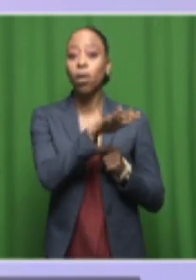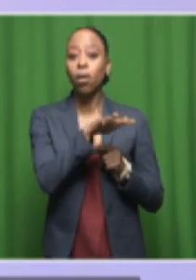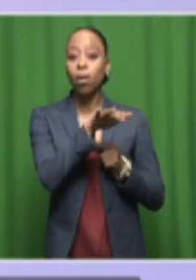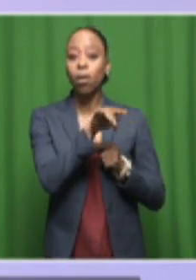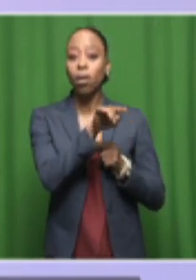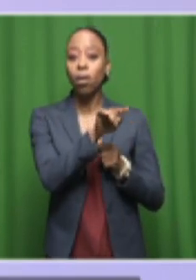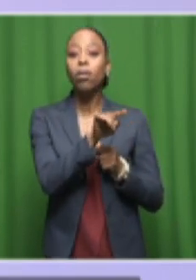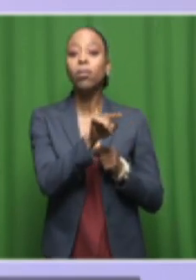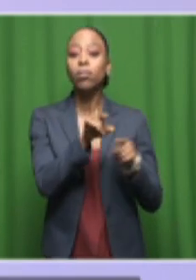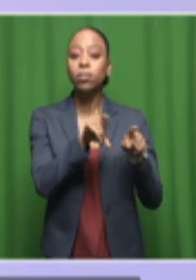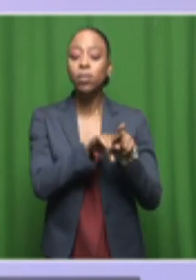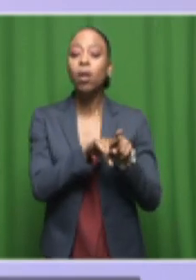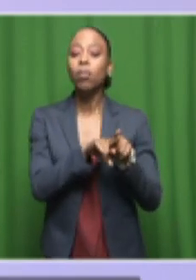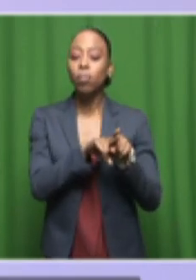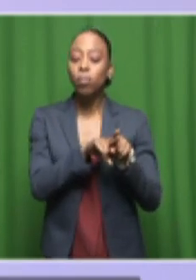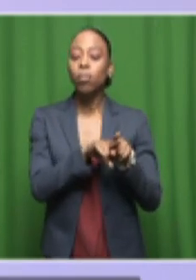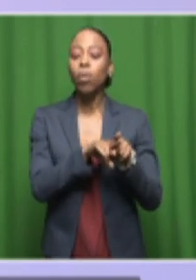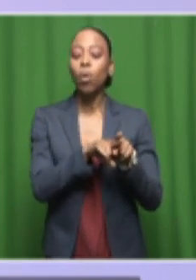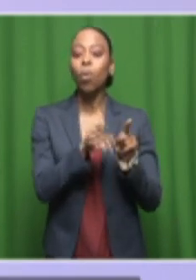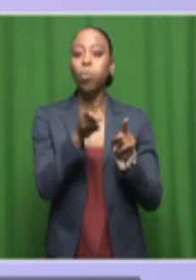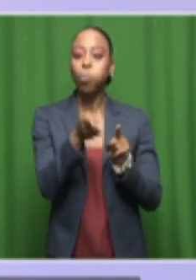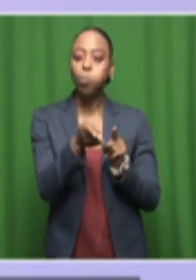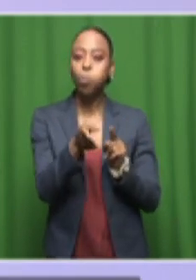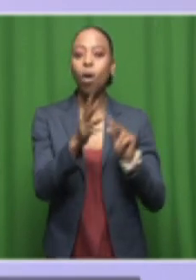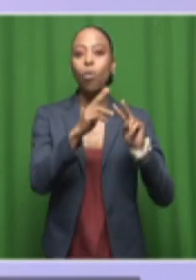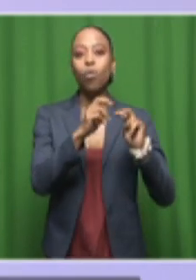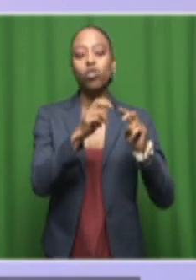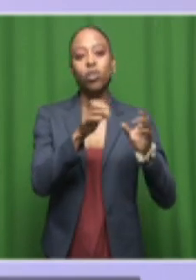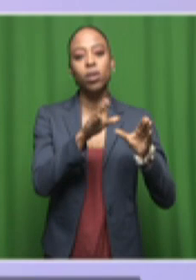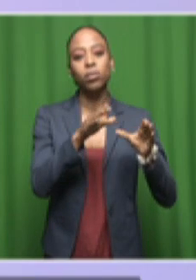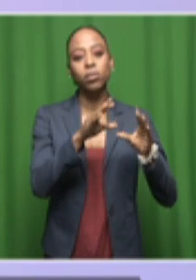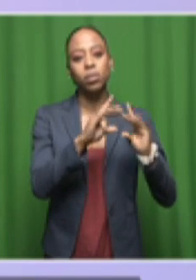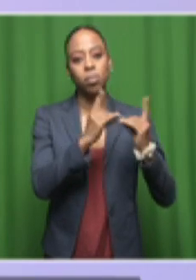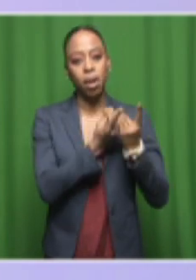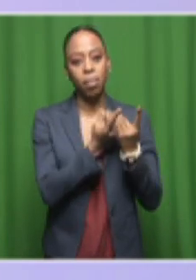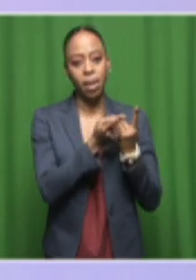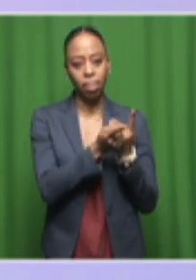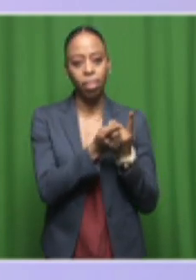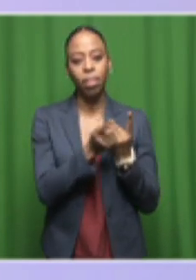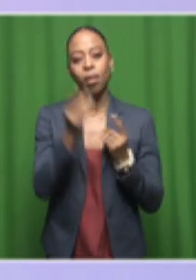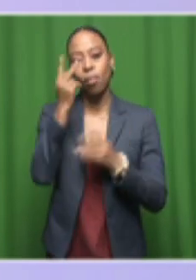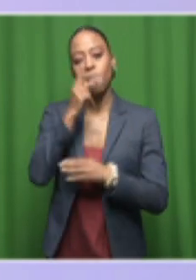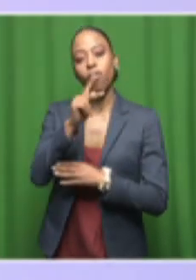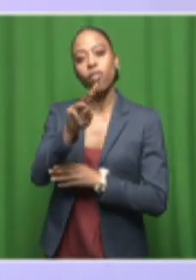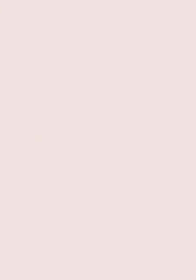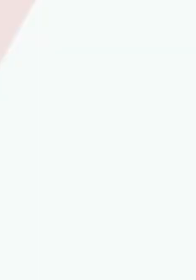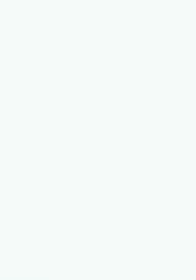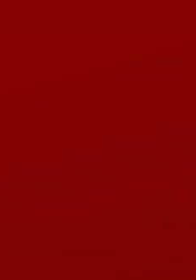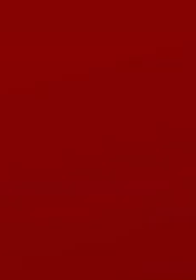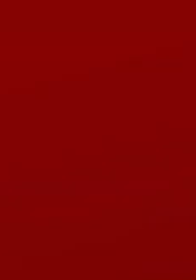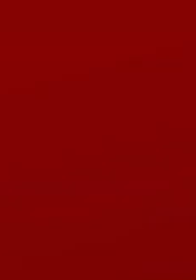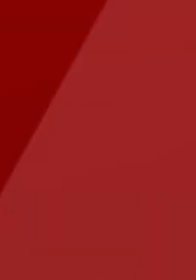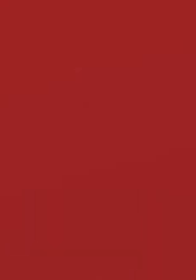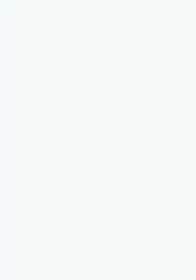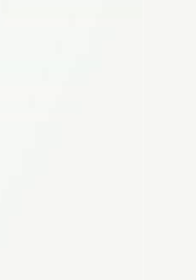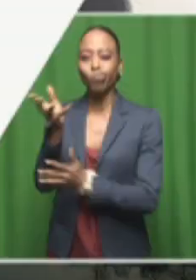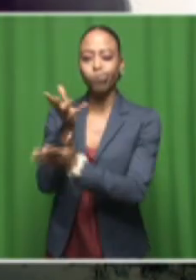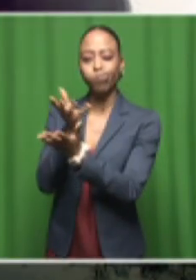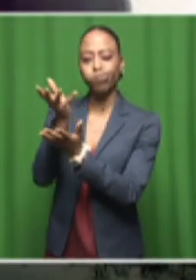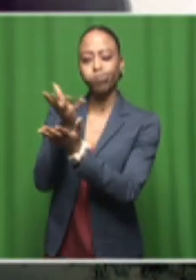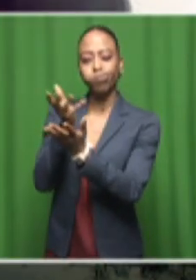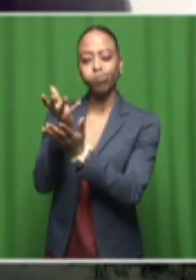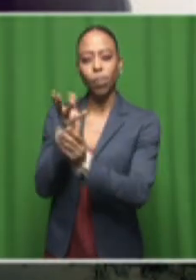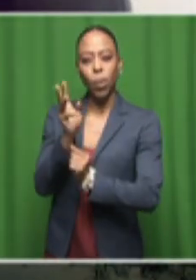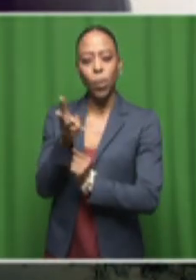and Belonging Research Division of the Human Sciences Research Council, Professor Sizulu Moyo, joins us now